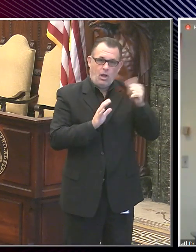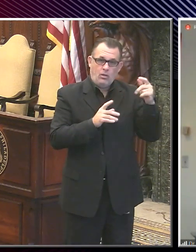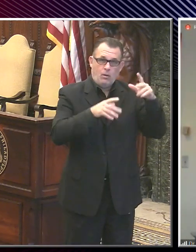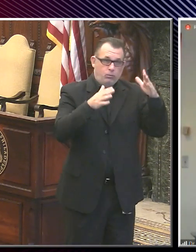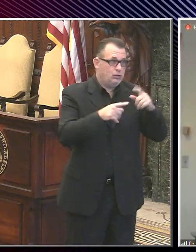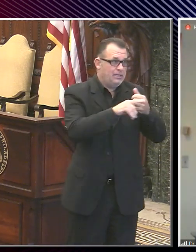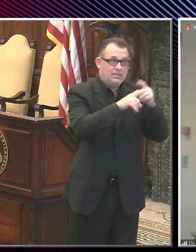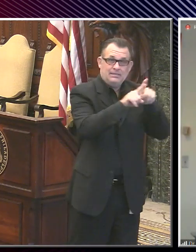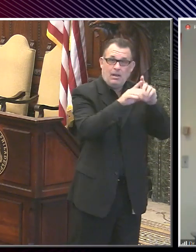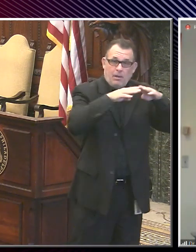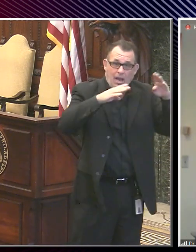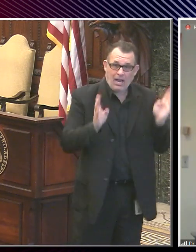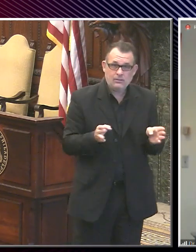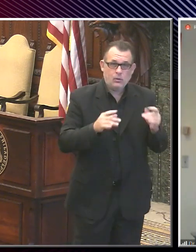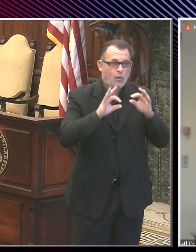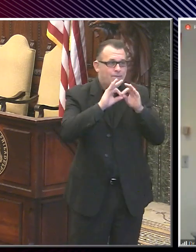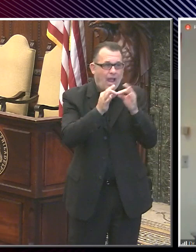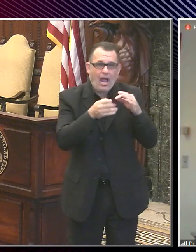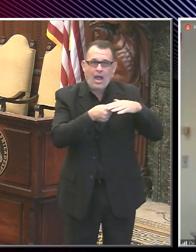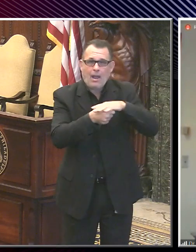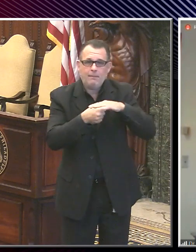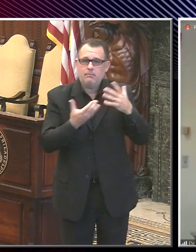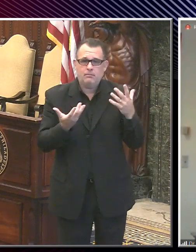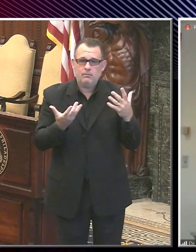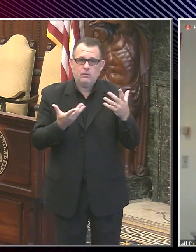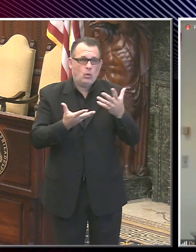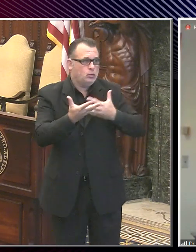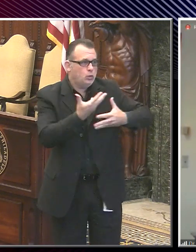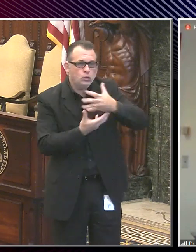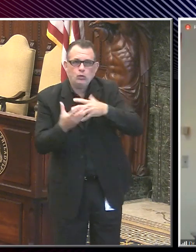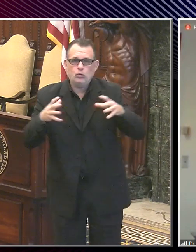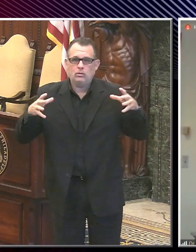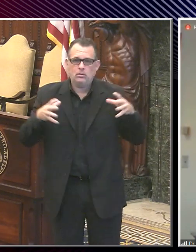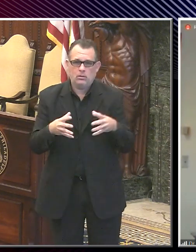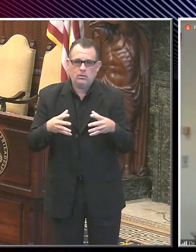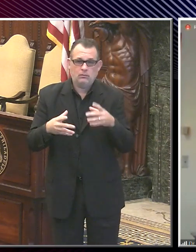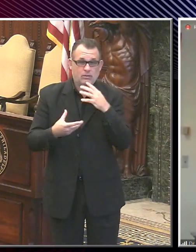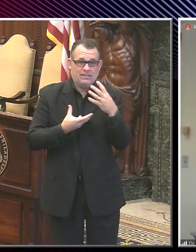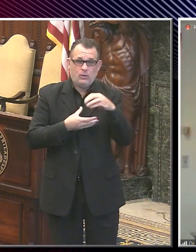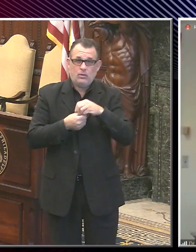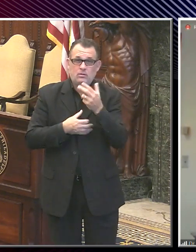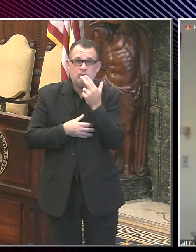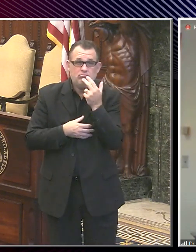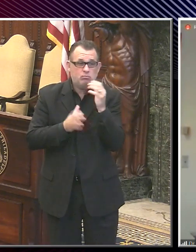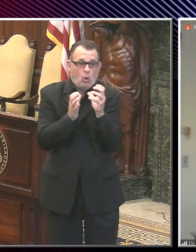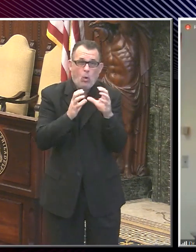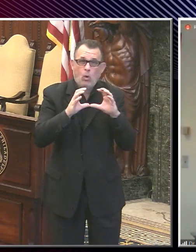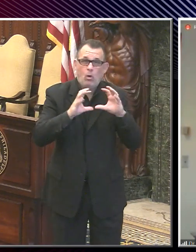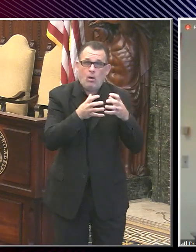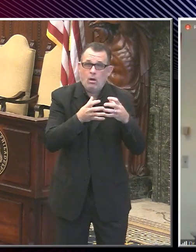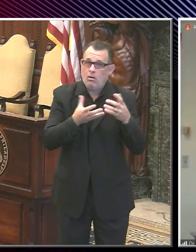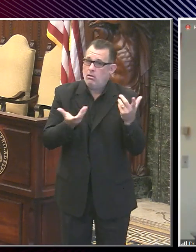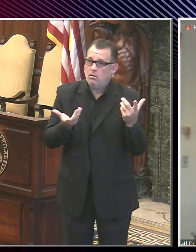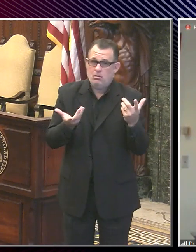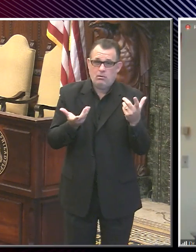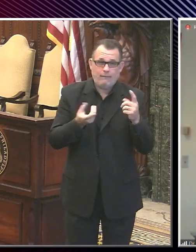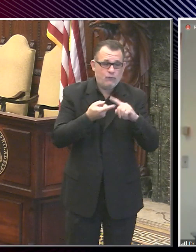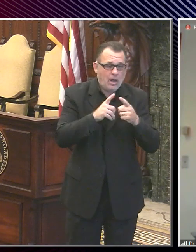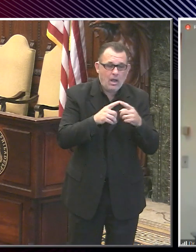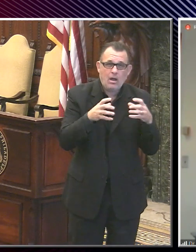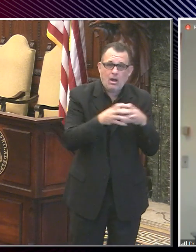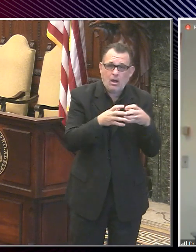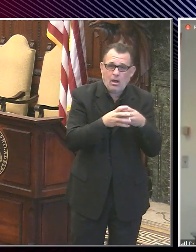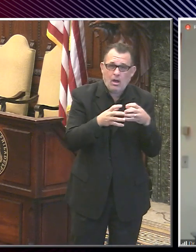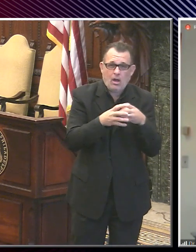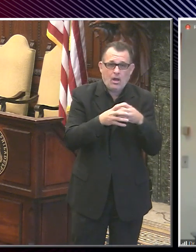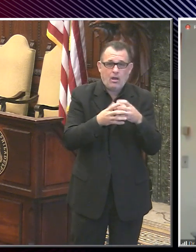then a relative, or social gatherings, including small social gatherings just between relatives and a few friends, or travel,